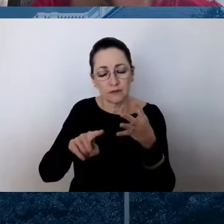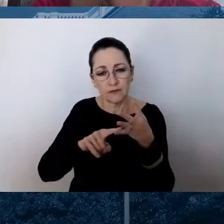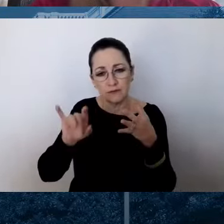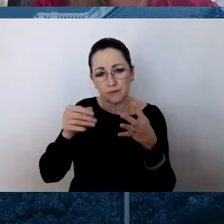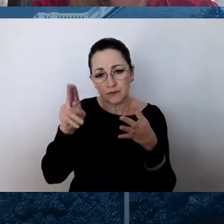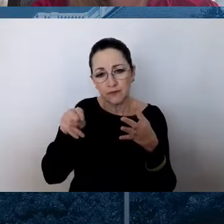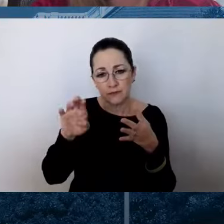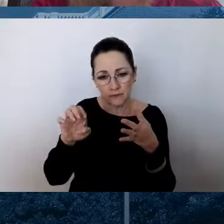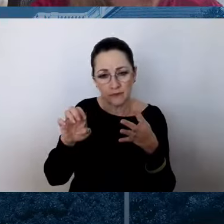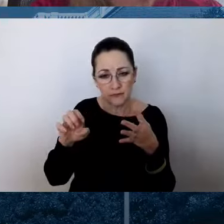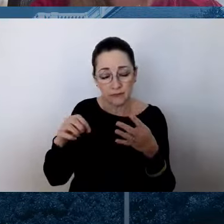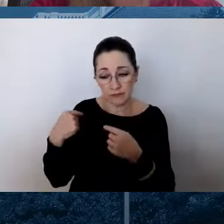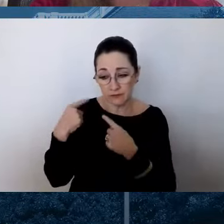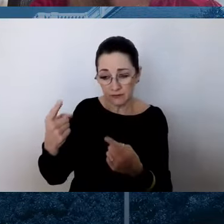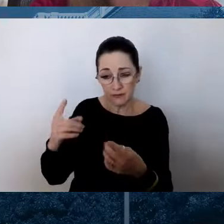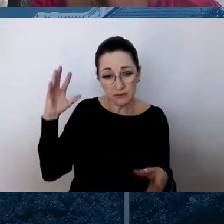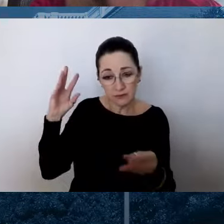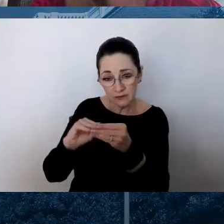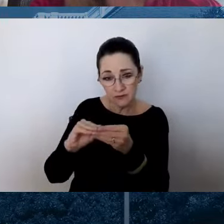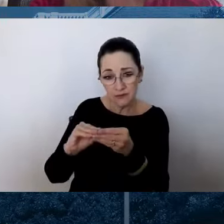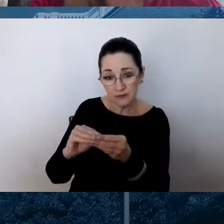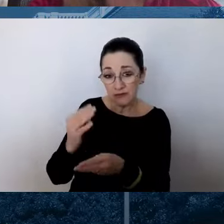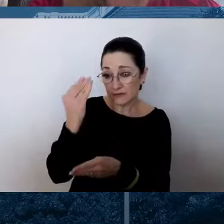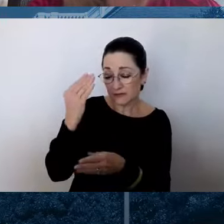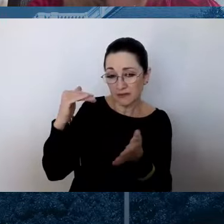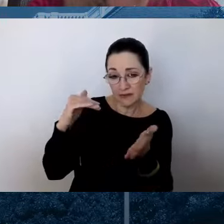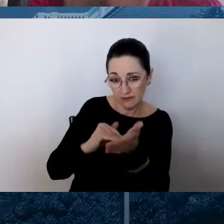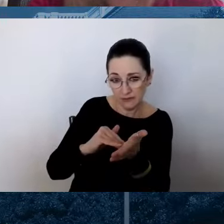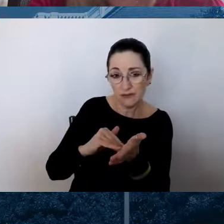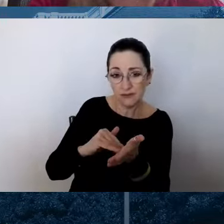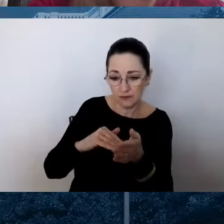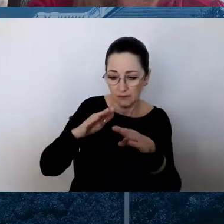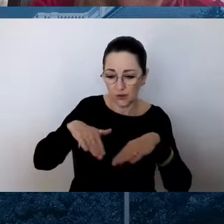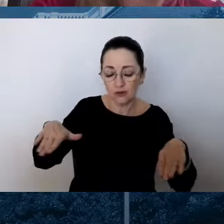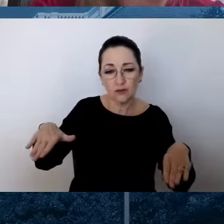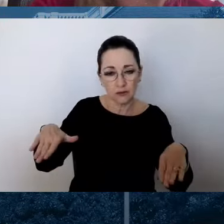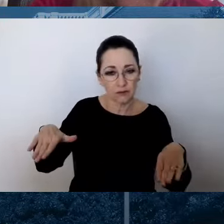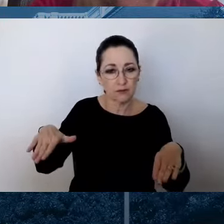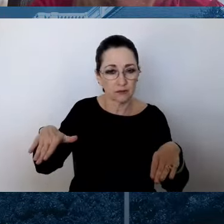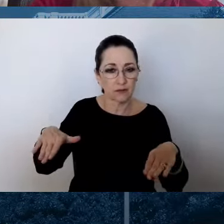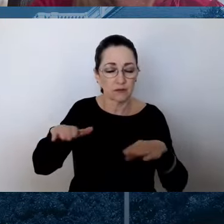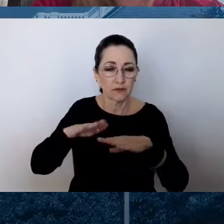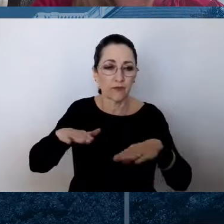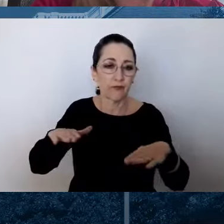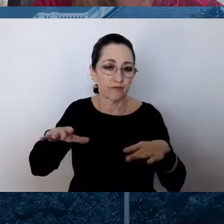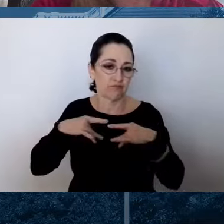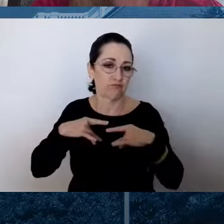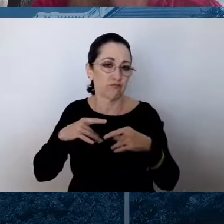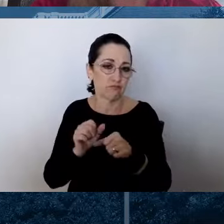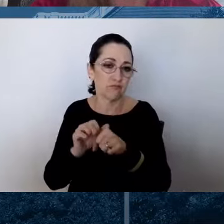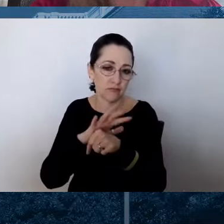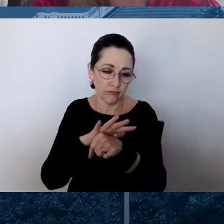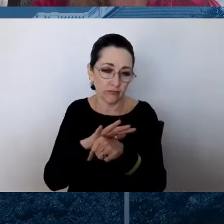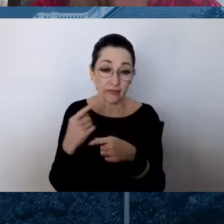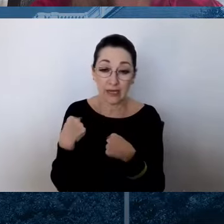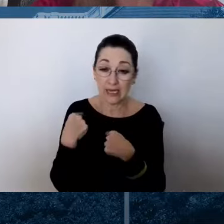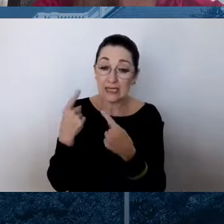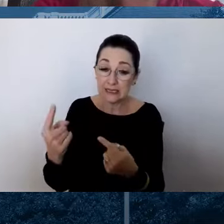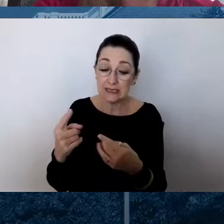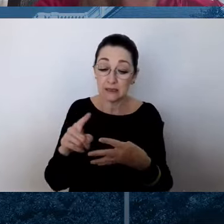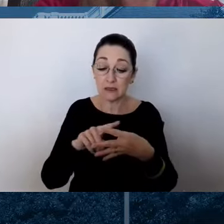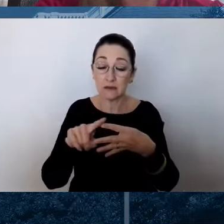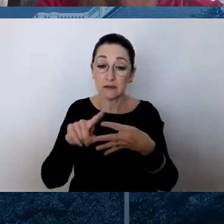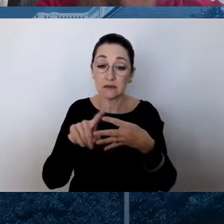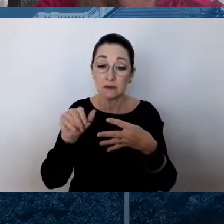around 14,000 pediatric cases. Now, since early August, the 5 to 11 age group